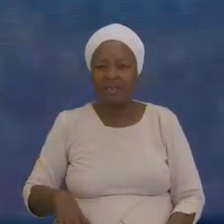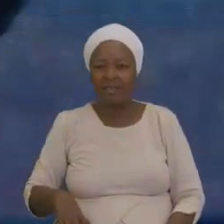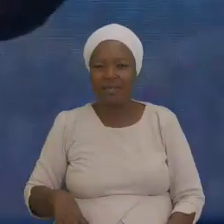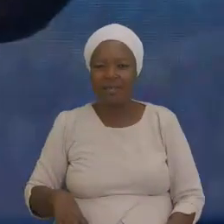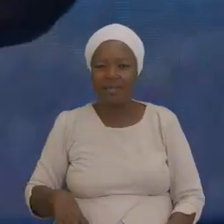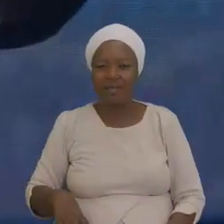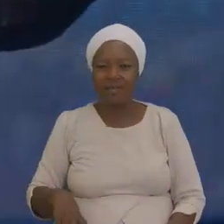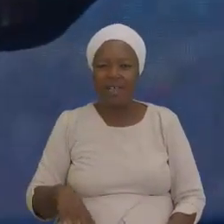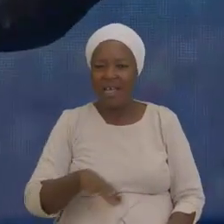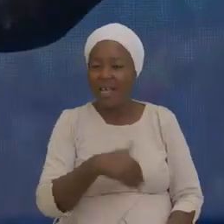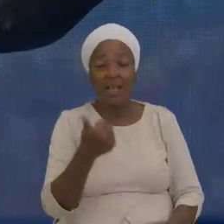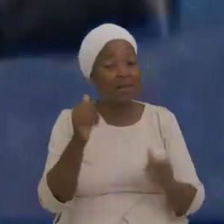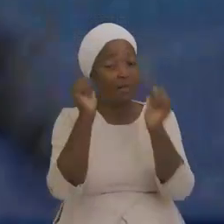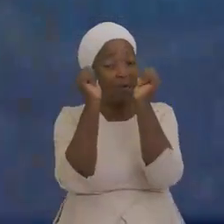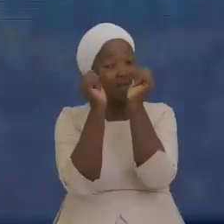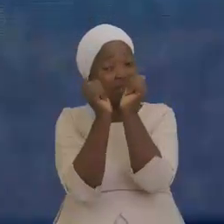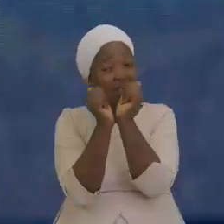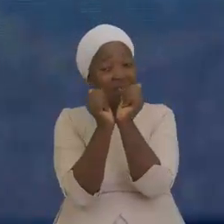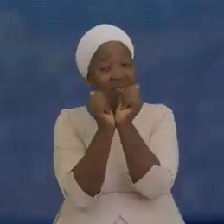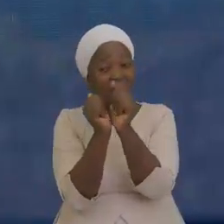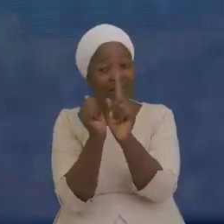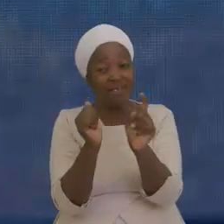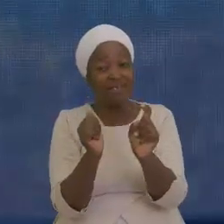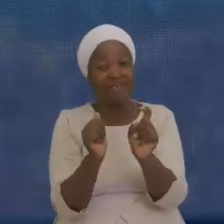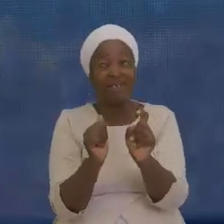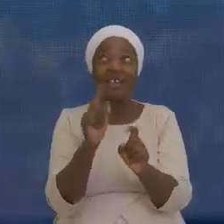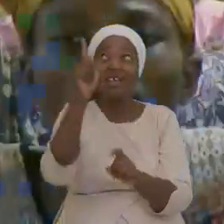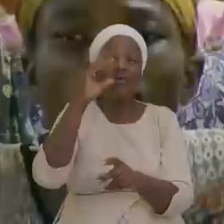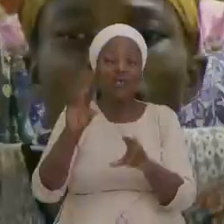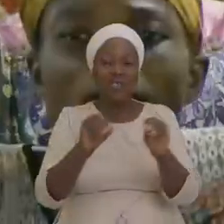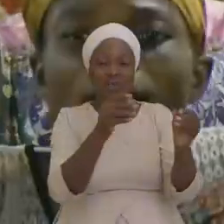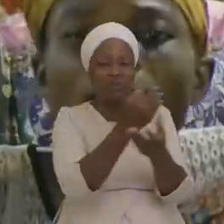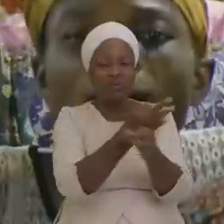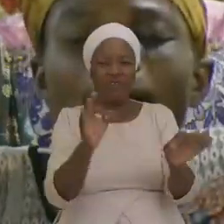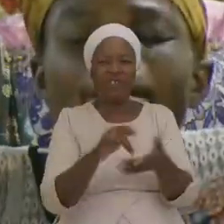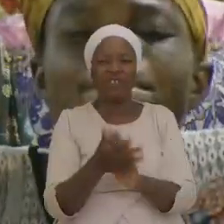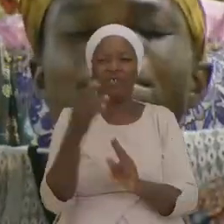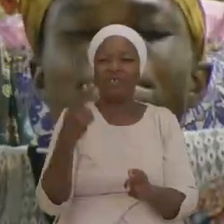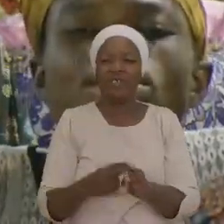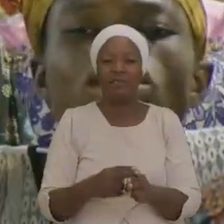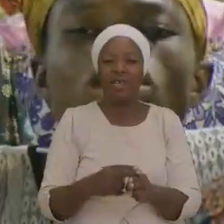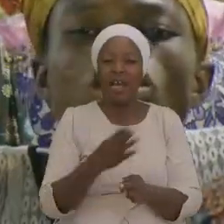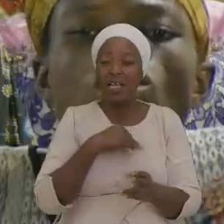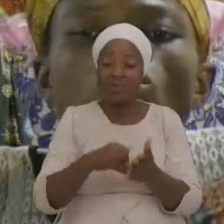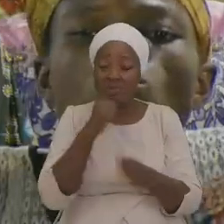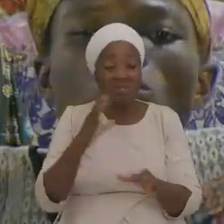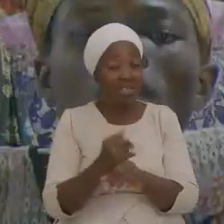Any bondage, it'll set you free. And it will not take